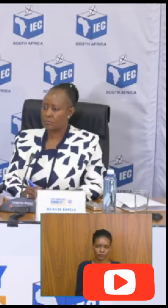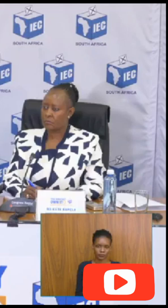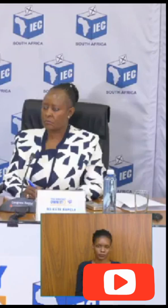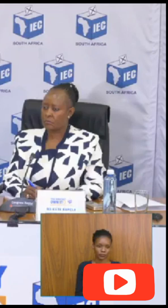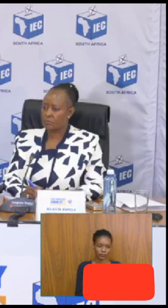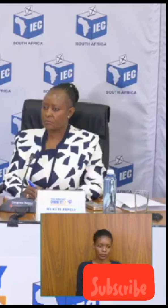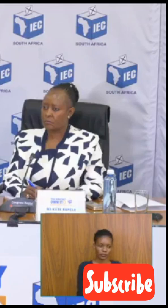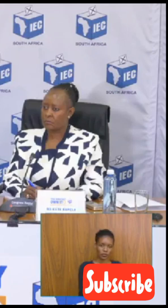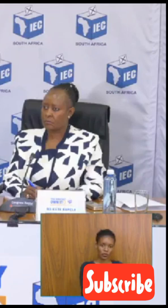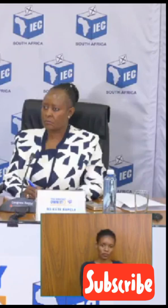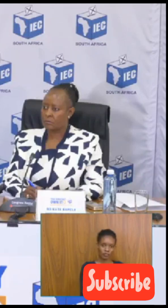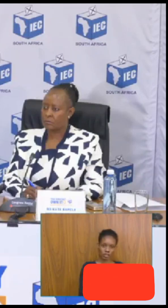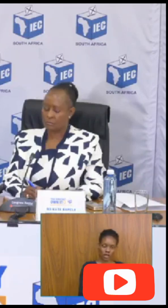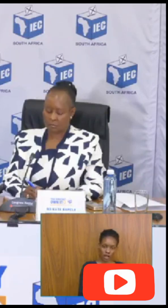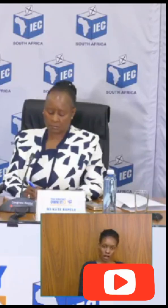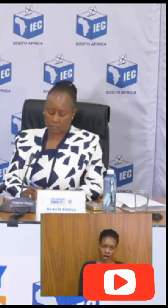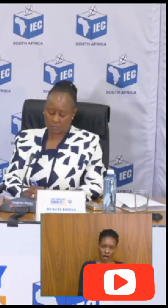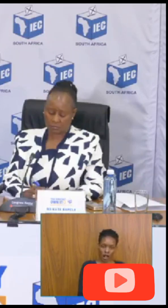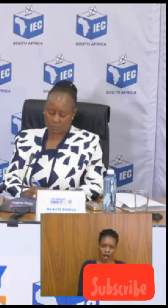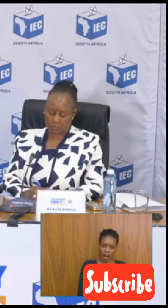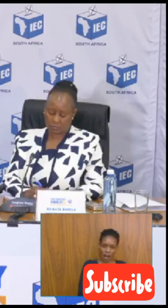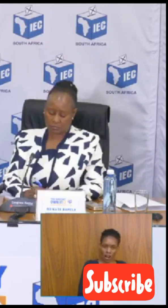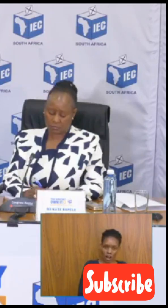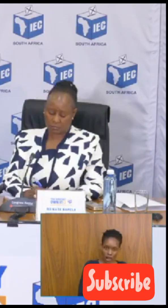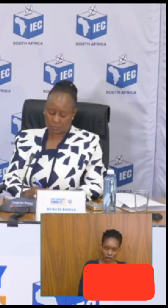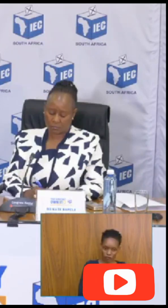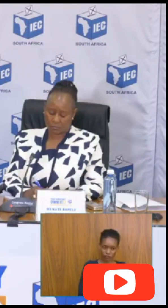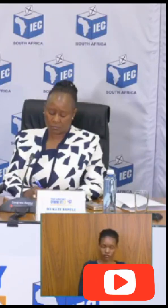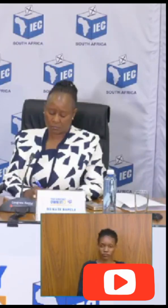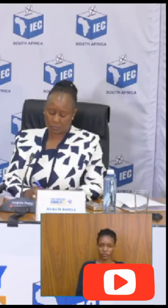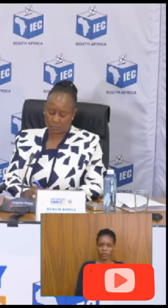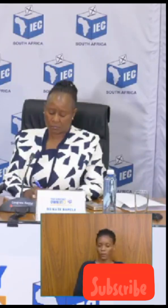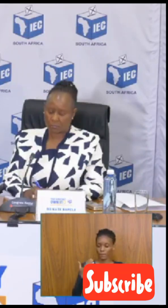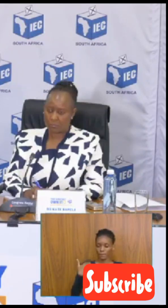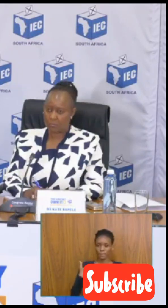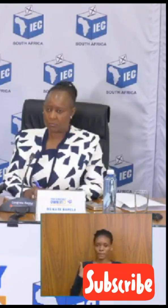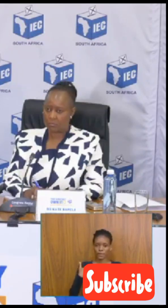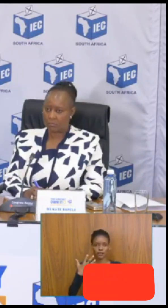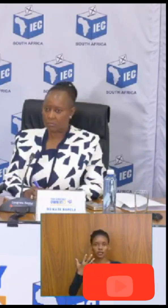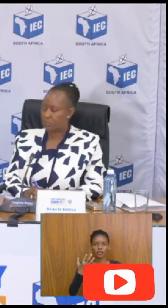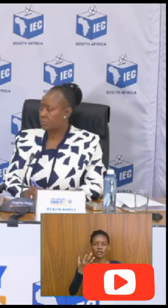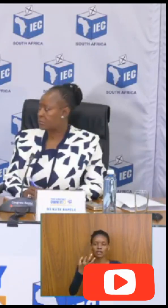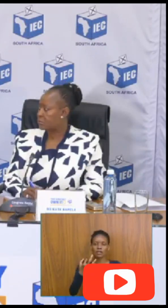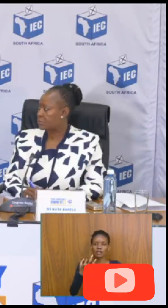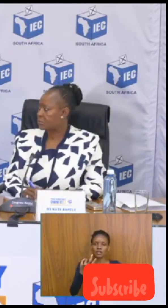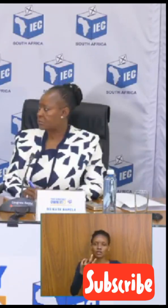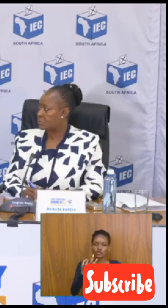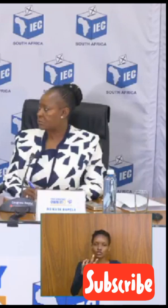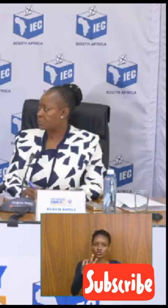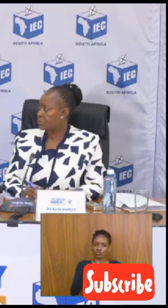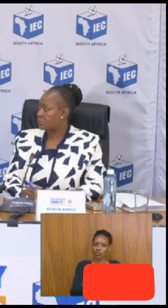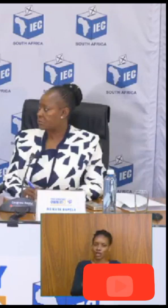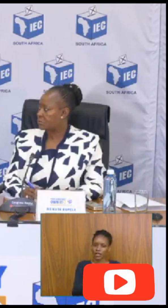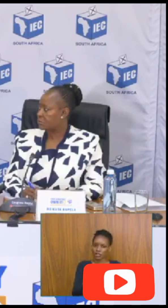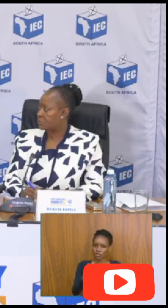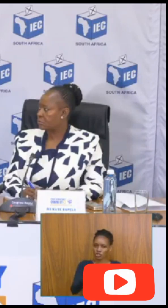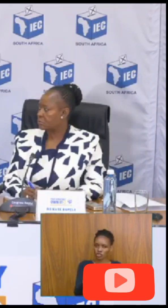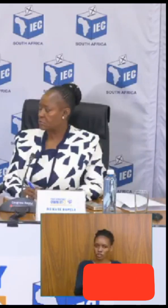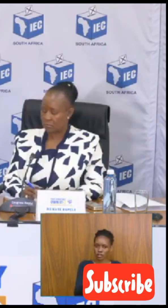Commissioner Love prejudged the issue to the extent that she ought to have recused